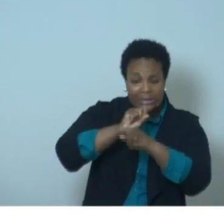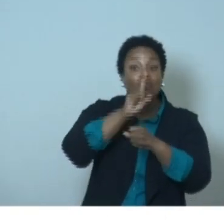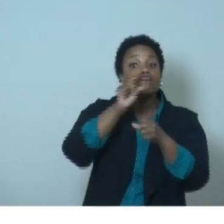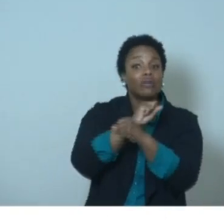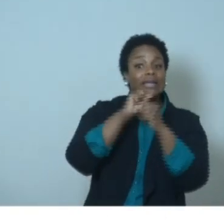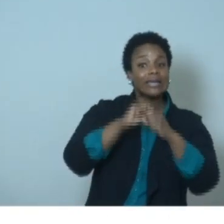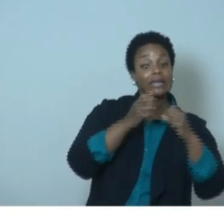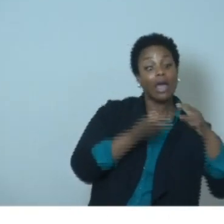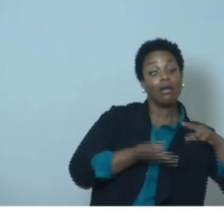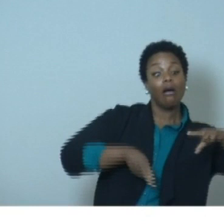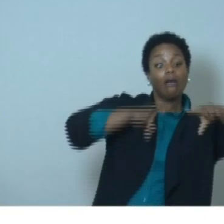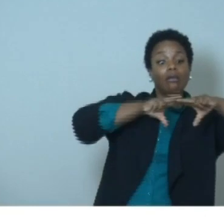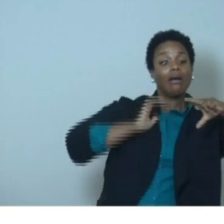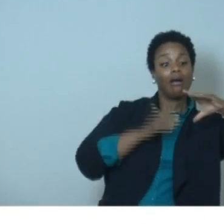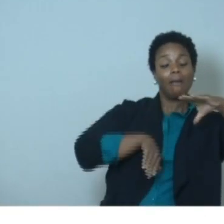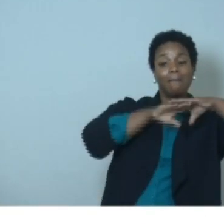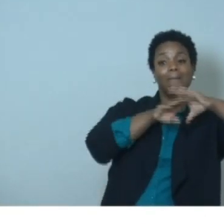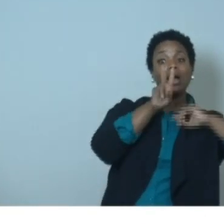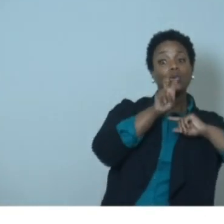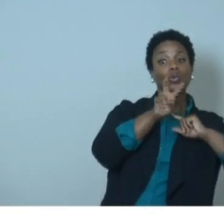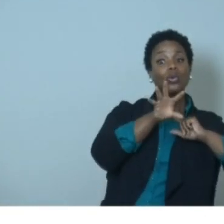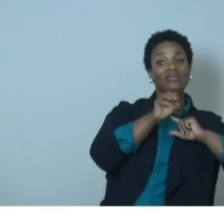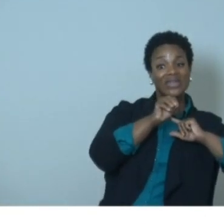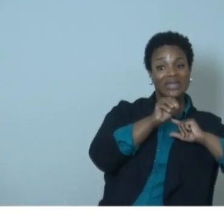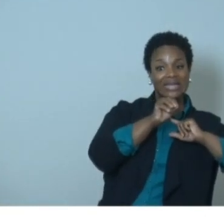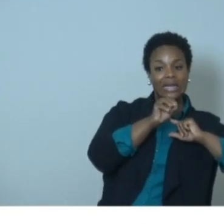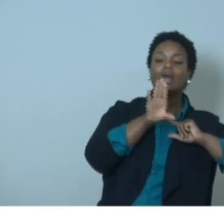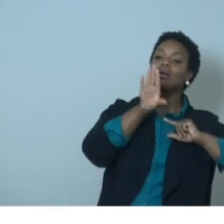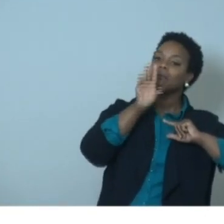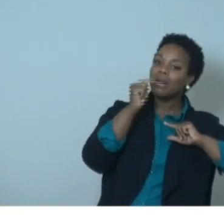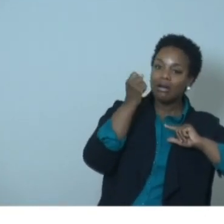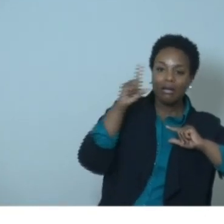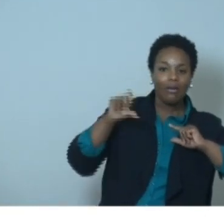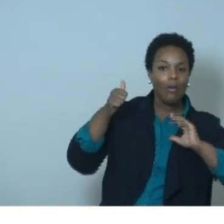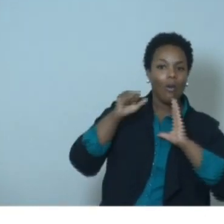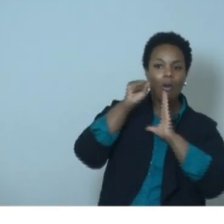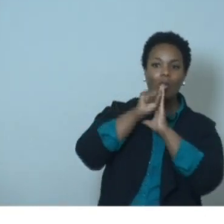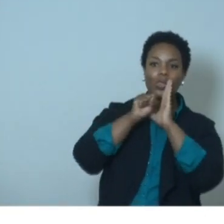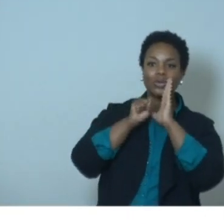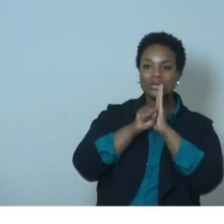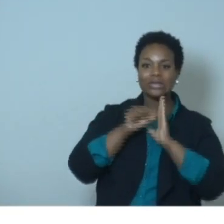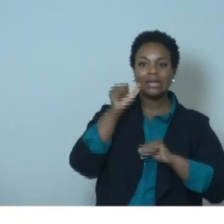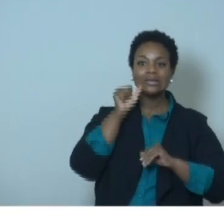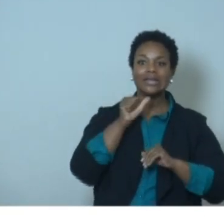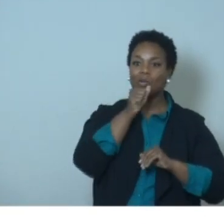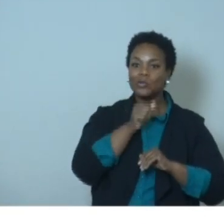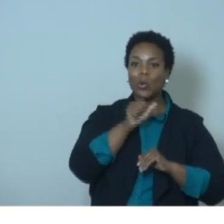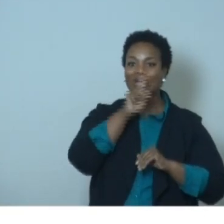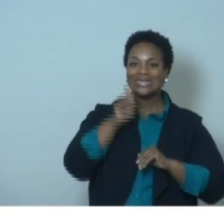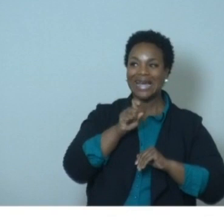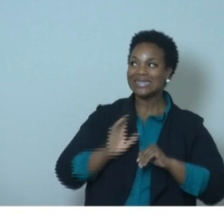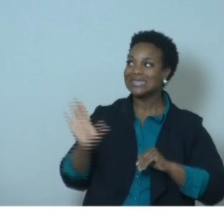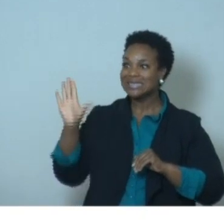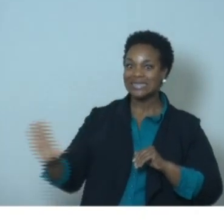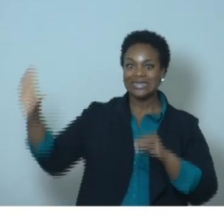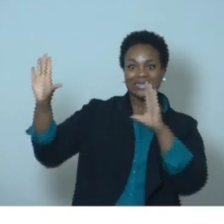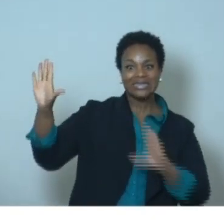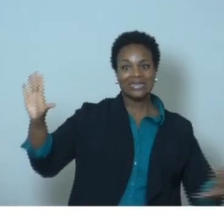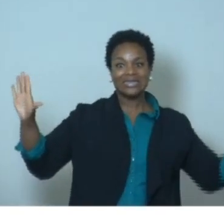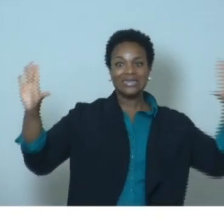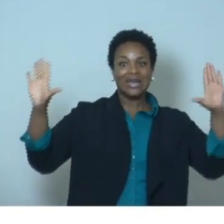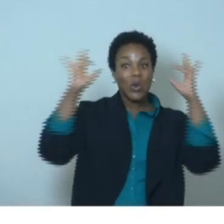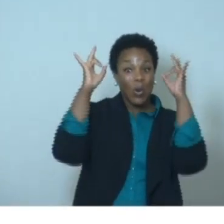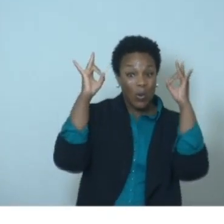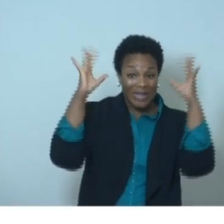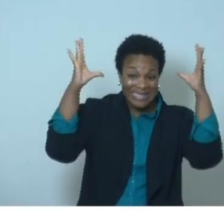governor is going to mention this as well, who are really struggling right now. Arizona now looking at a crisis because their uptick in cases